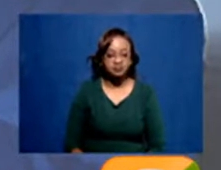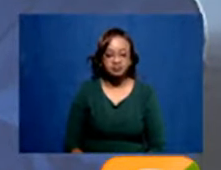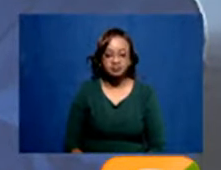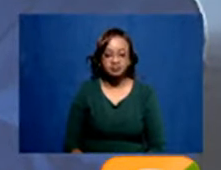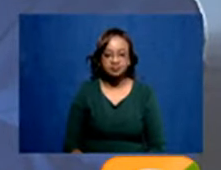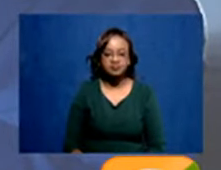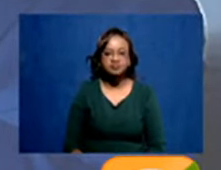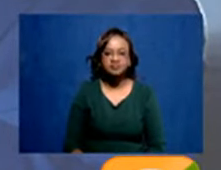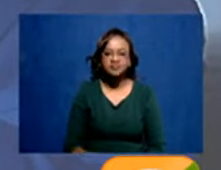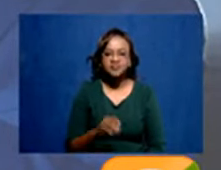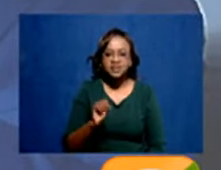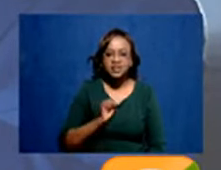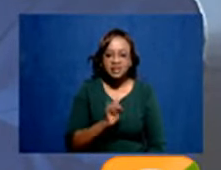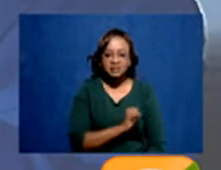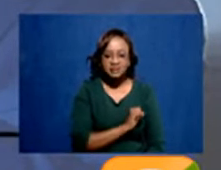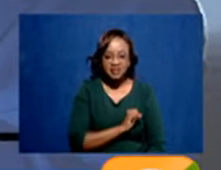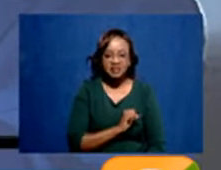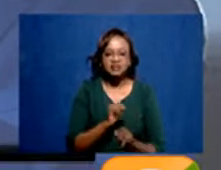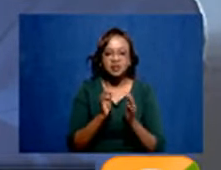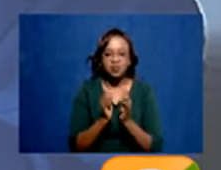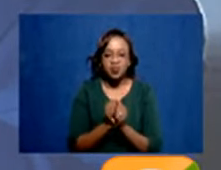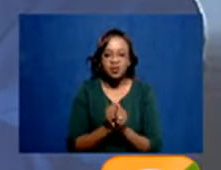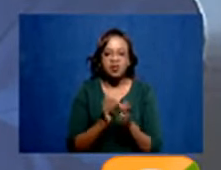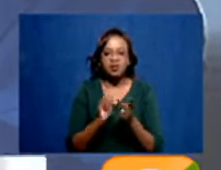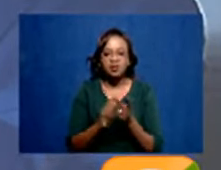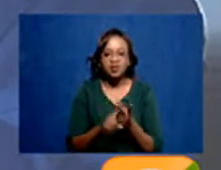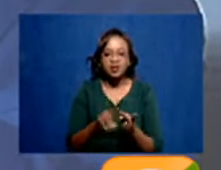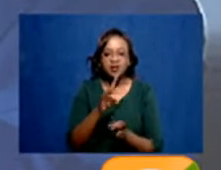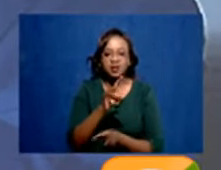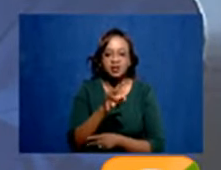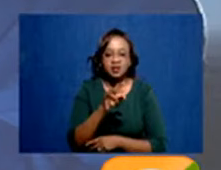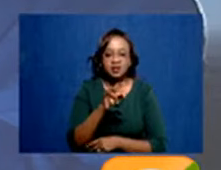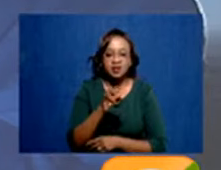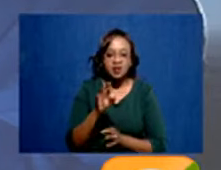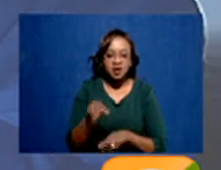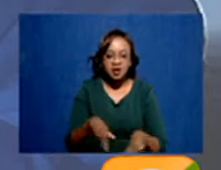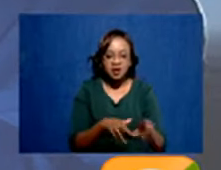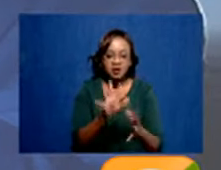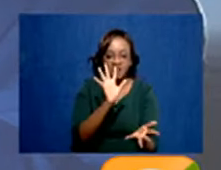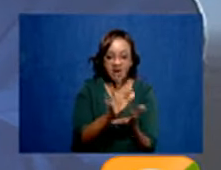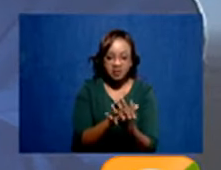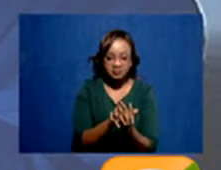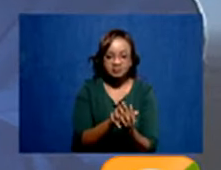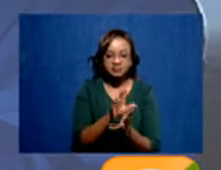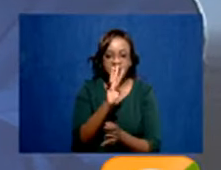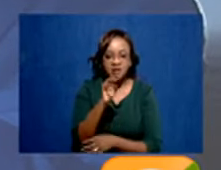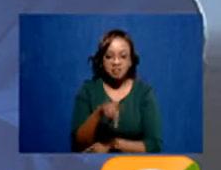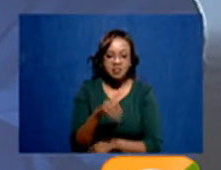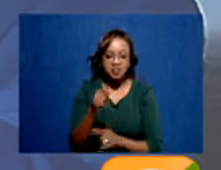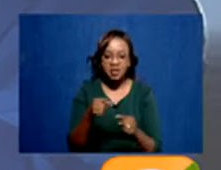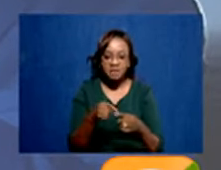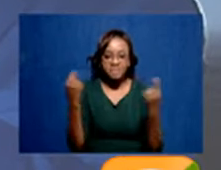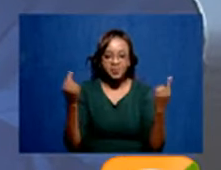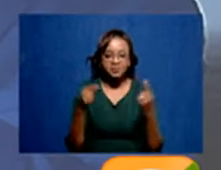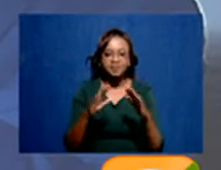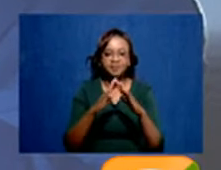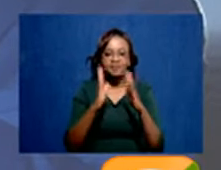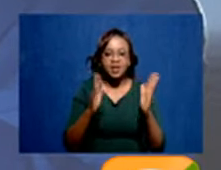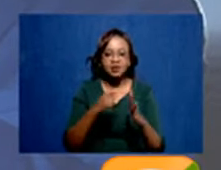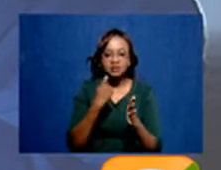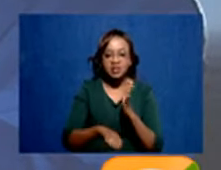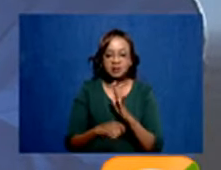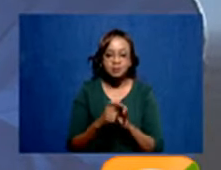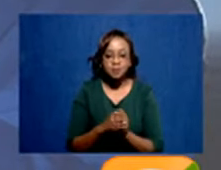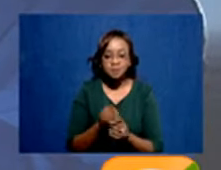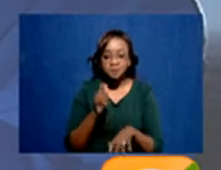Earlier on, Nairobi Senator Edwin Sifuna and his Tana River counterpart, Danson Mungatana, differed on the controversial housing levy.